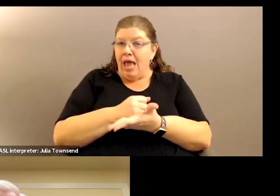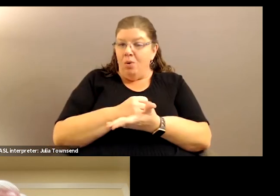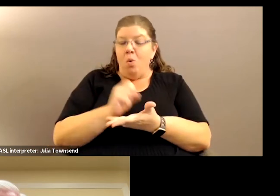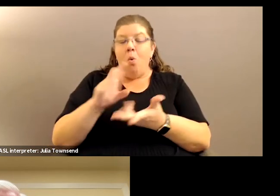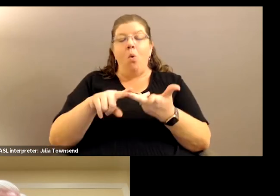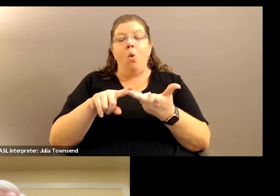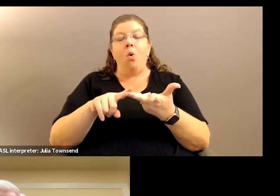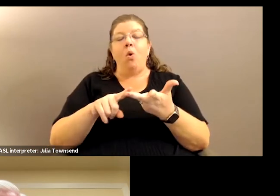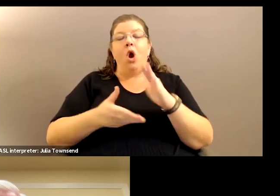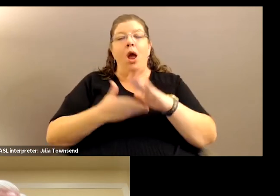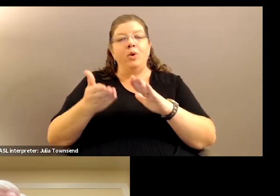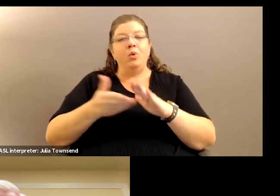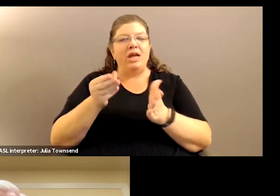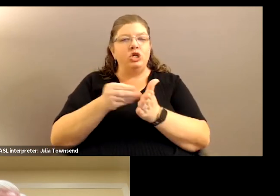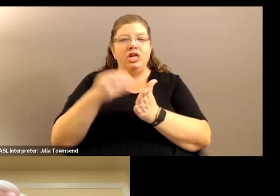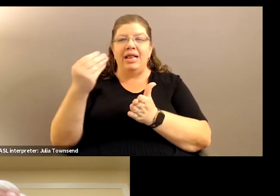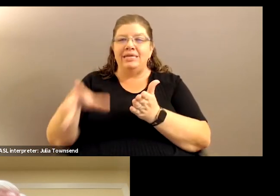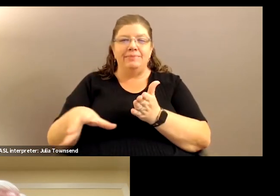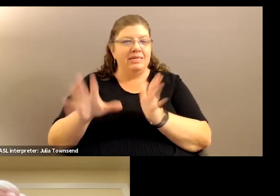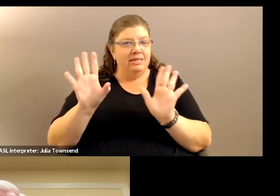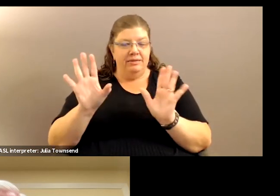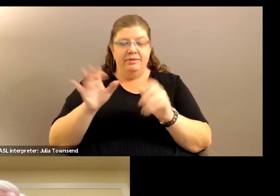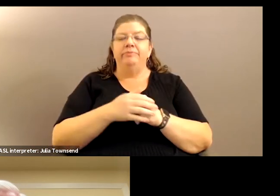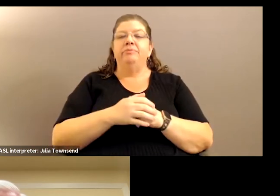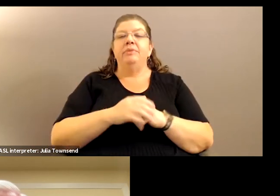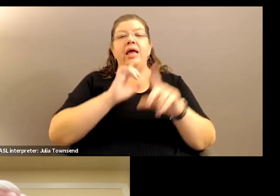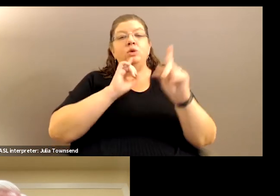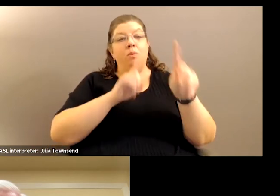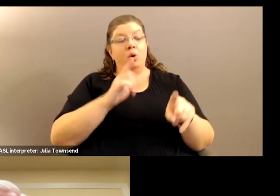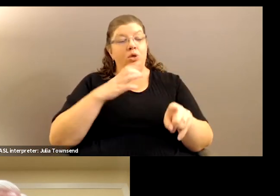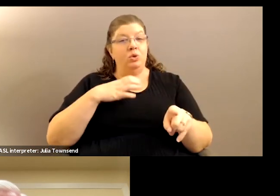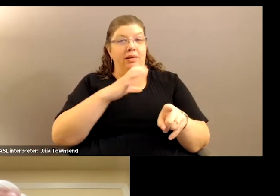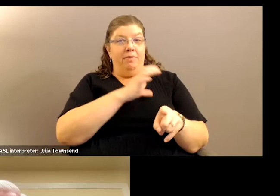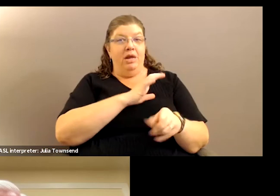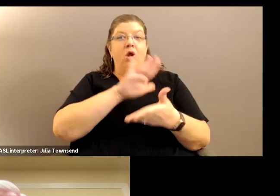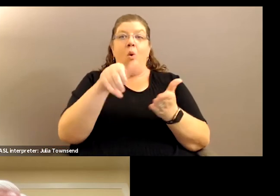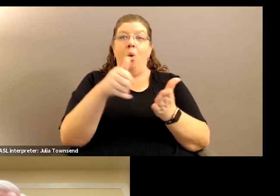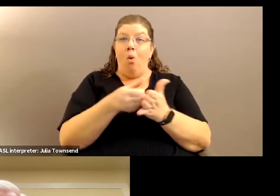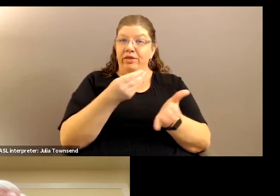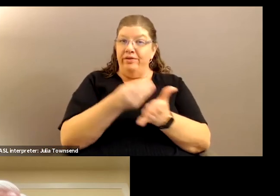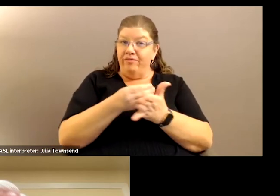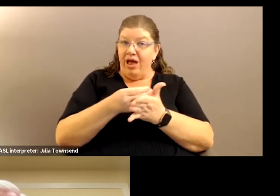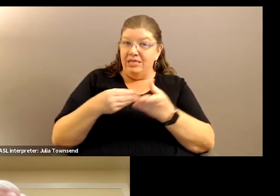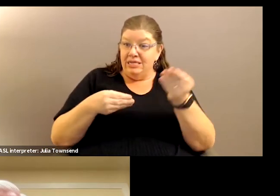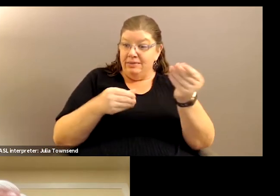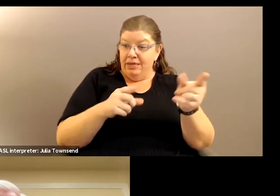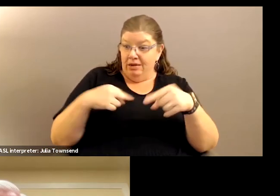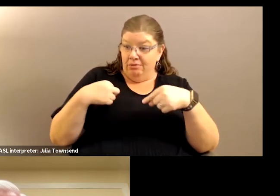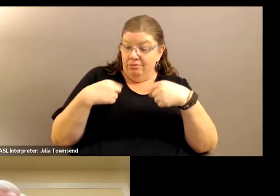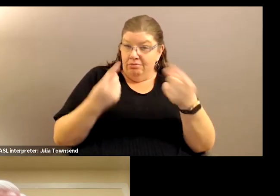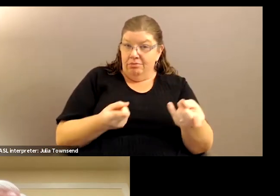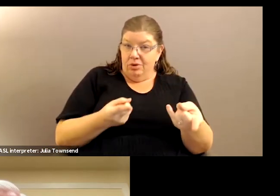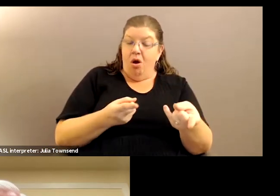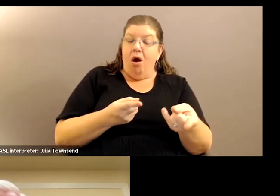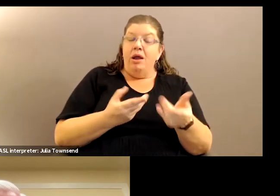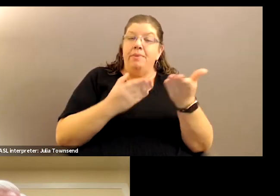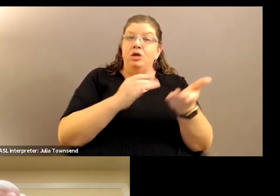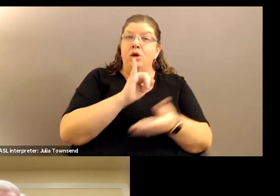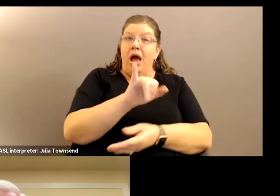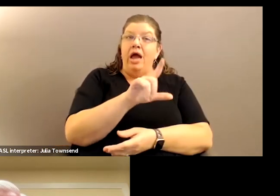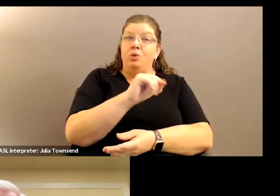on operational expenses as reported to the committee all of the funds have been spent on measure i 2016